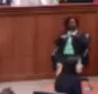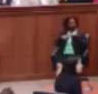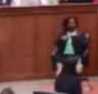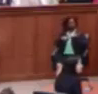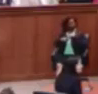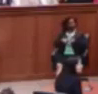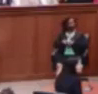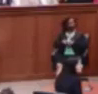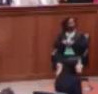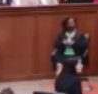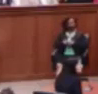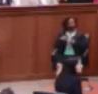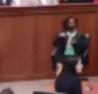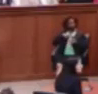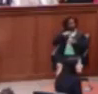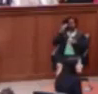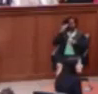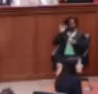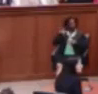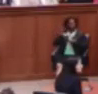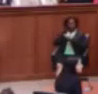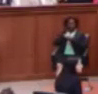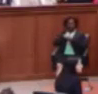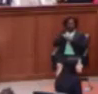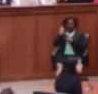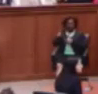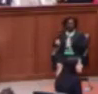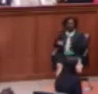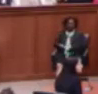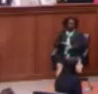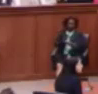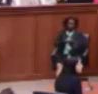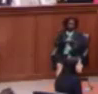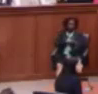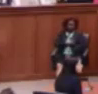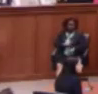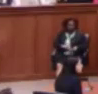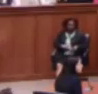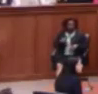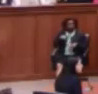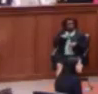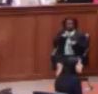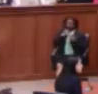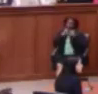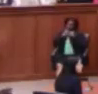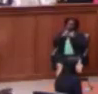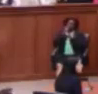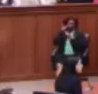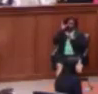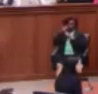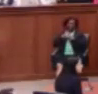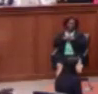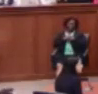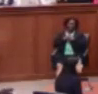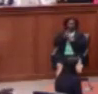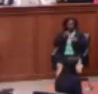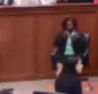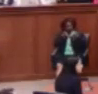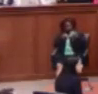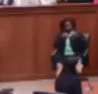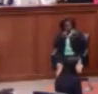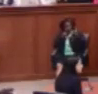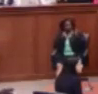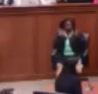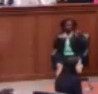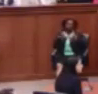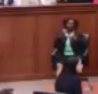So we know that's an area that we have to improve upon. We do value our parents. We do value their input and their engagement.